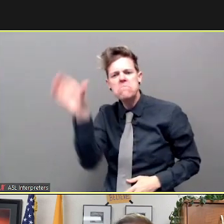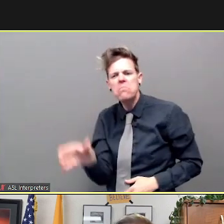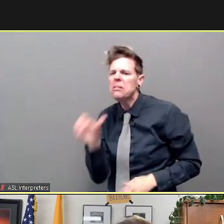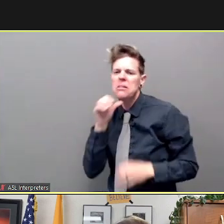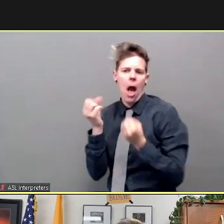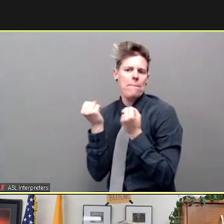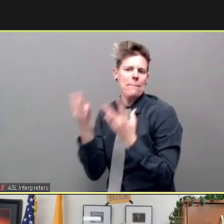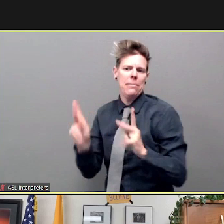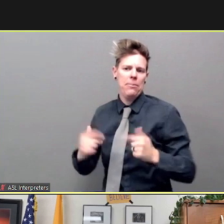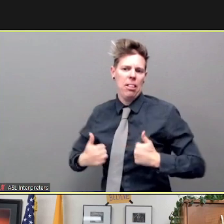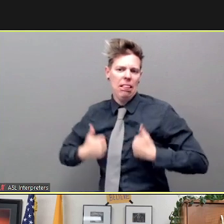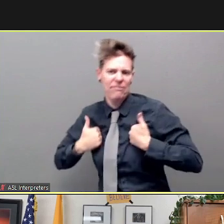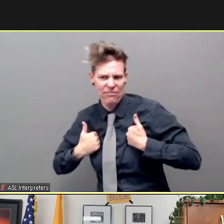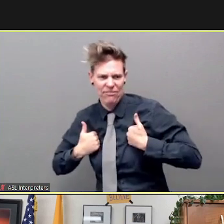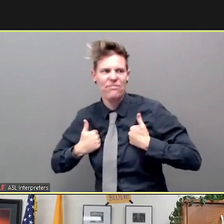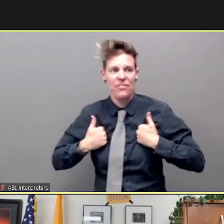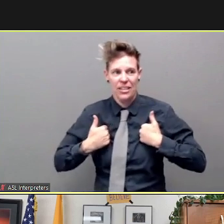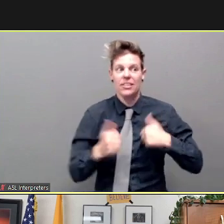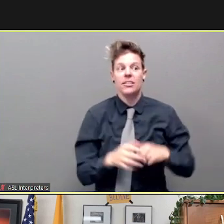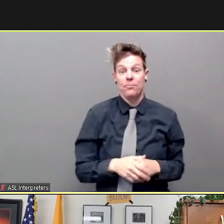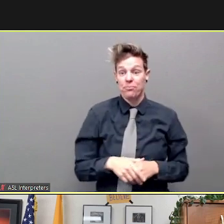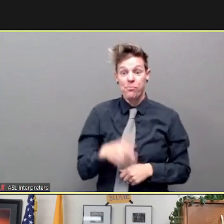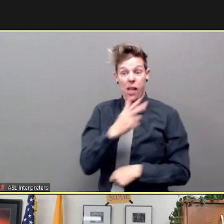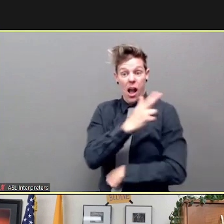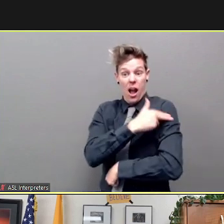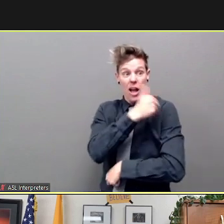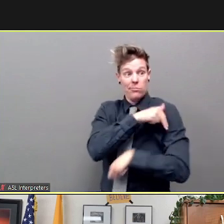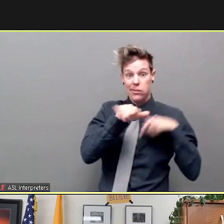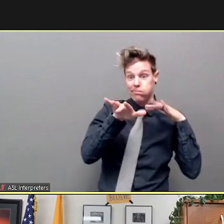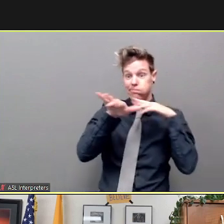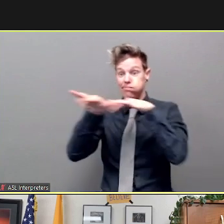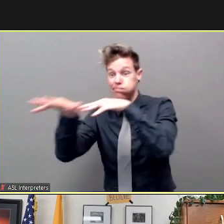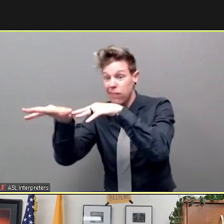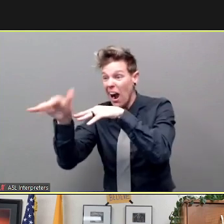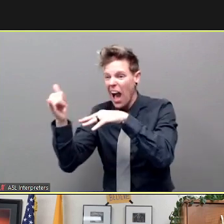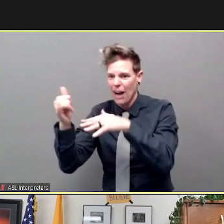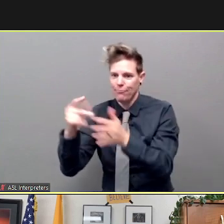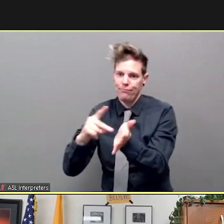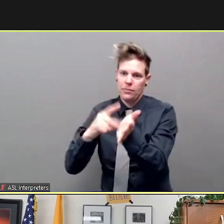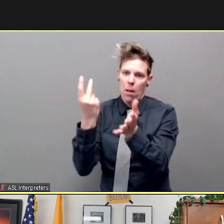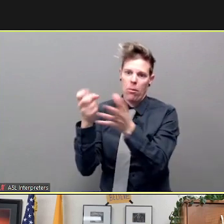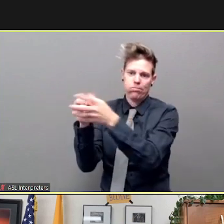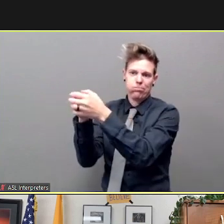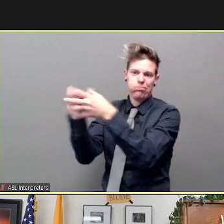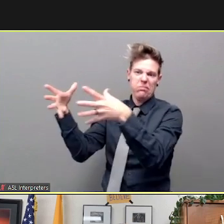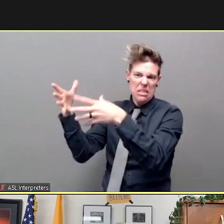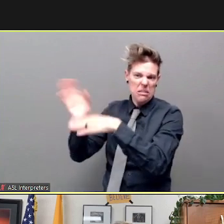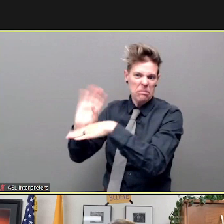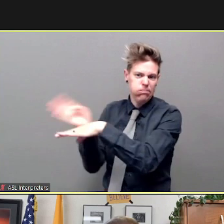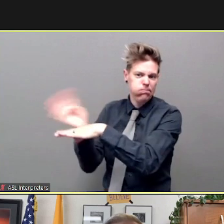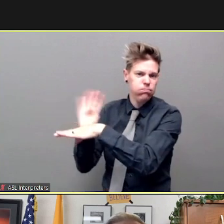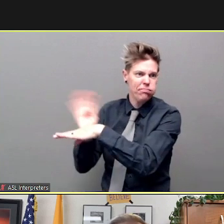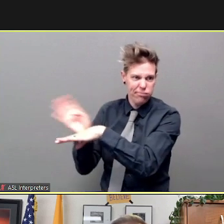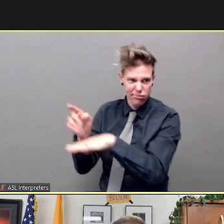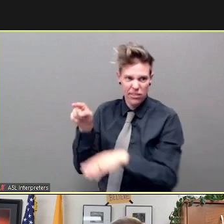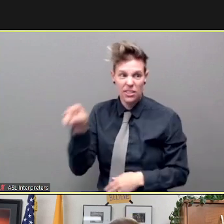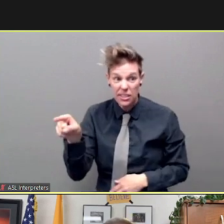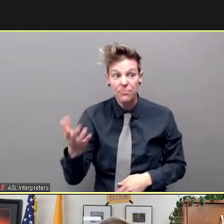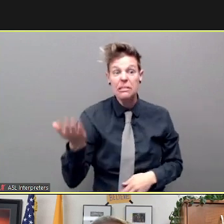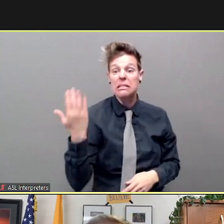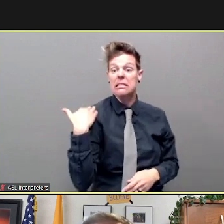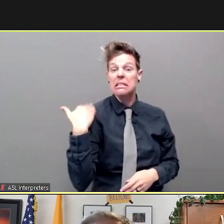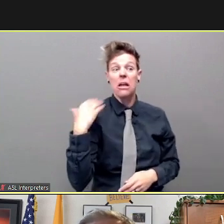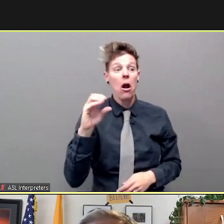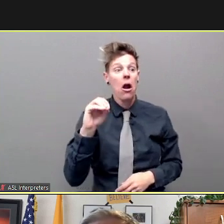Hospitalizations have doubled. You have to kind of squint at the graph and go back, toward the low point, which was early October, but we've seen more